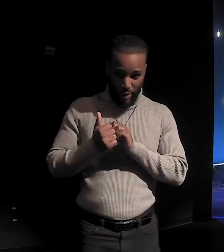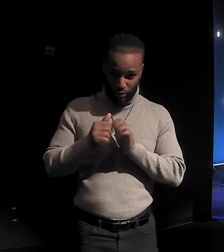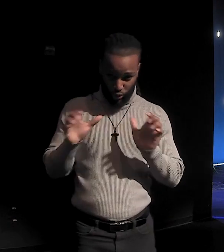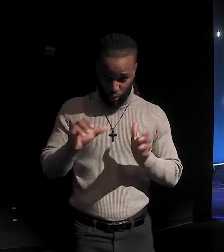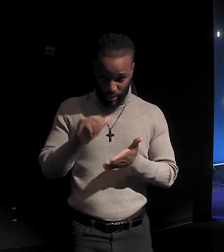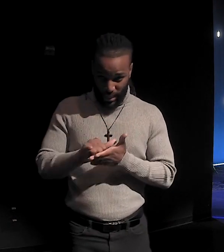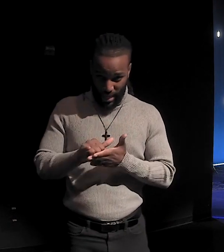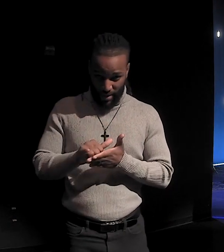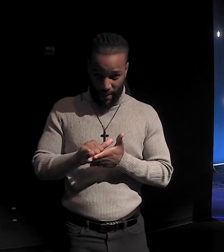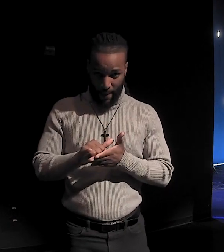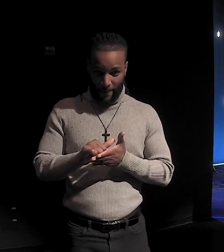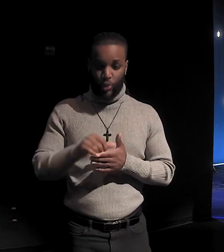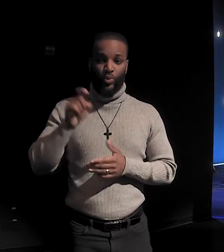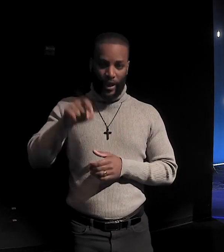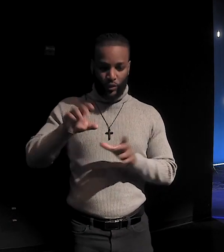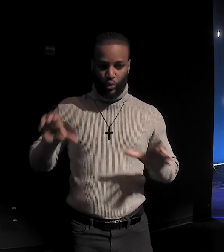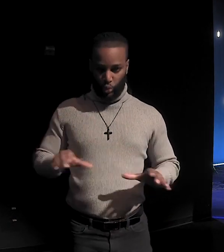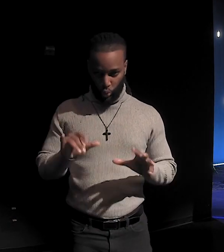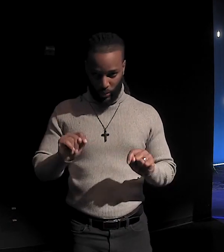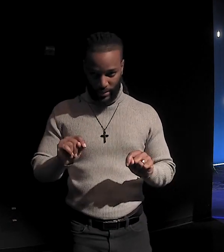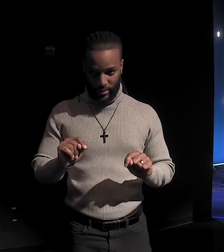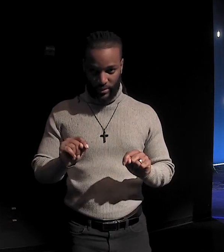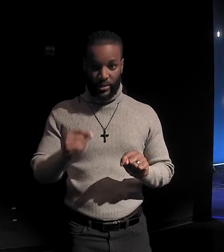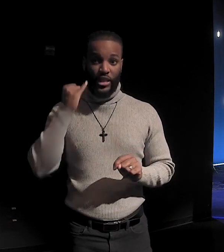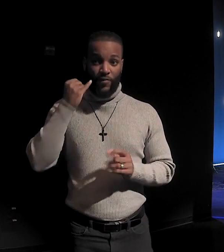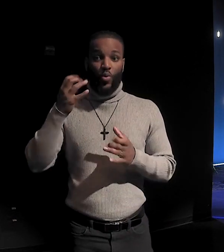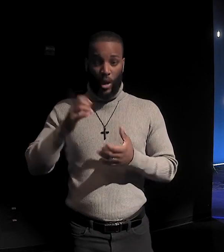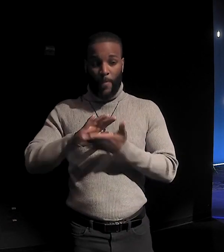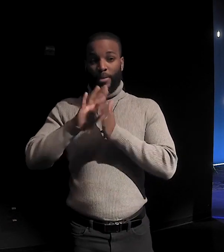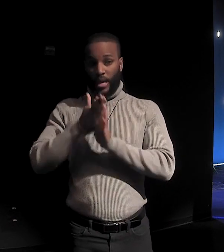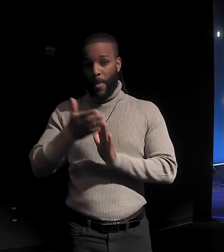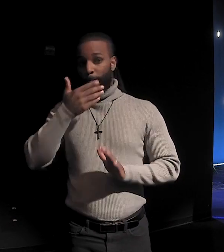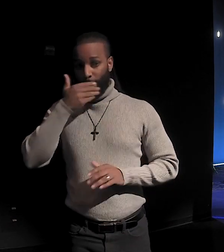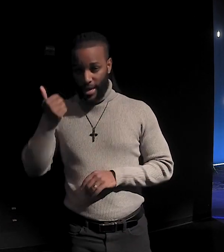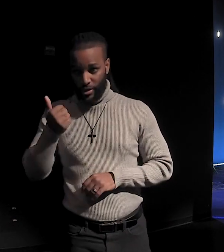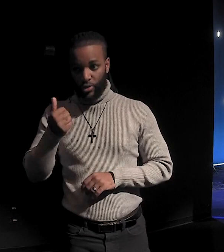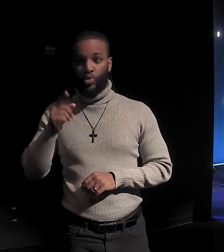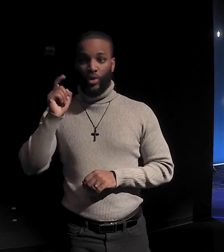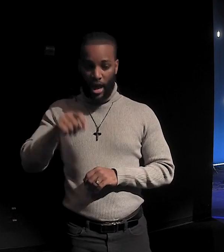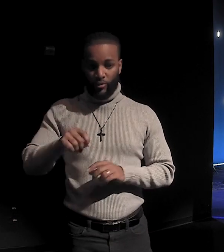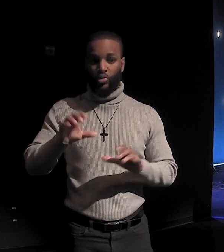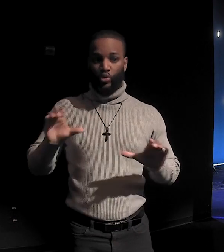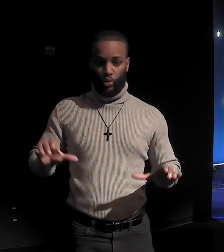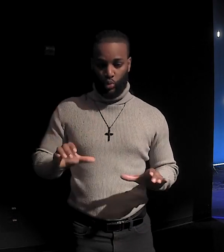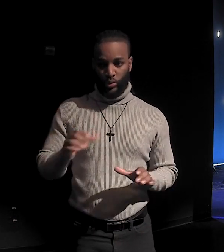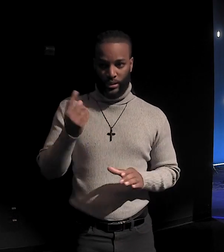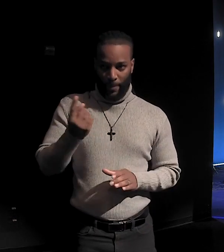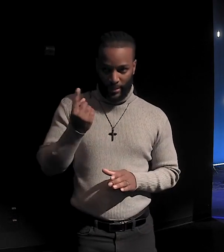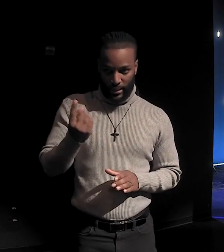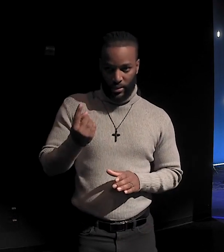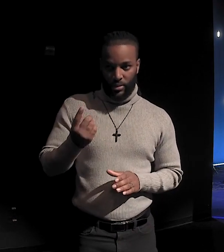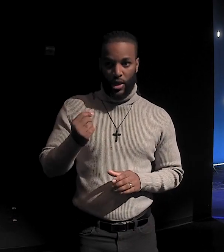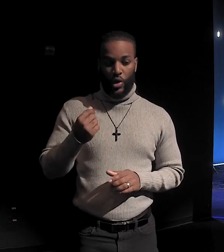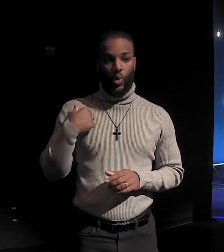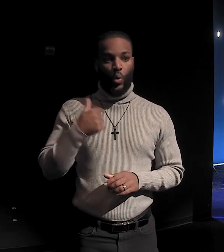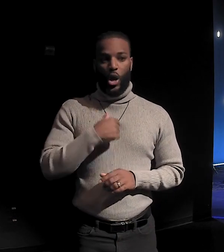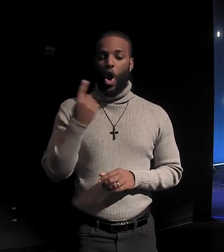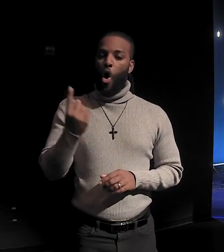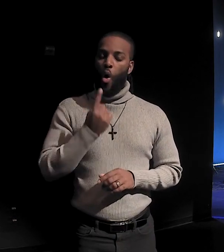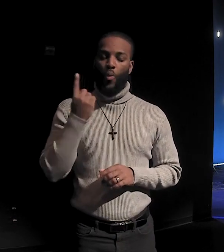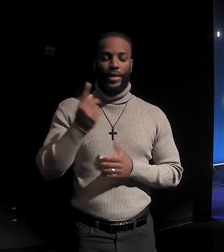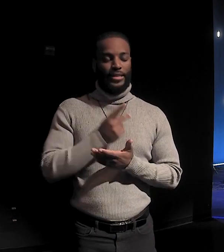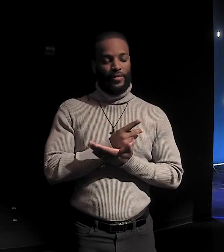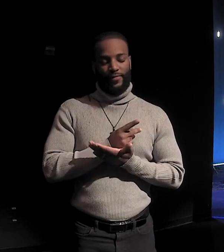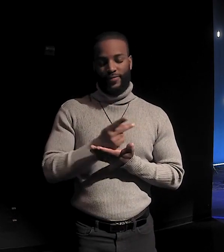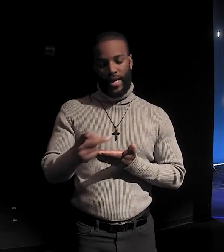better is these doing. We in order to be better, we create things to do, and we always